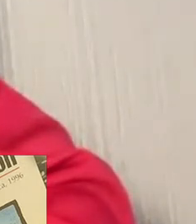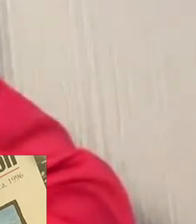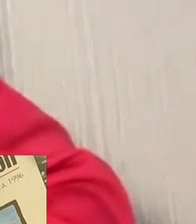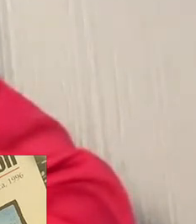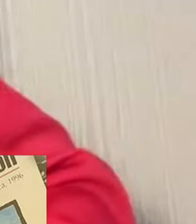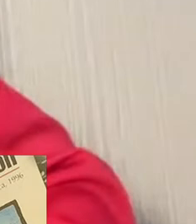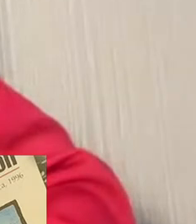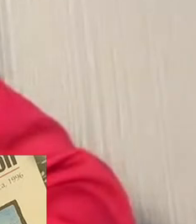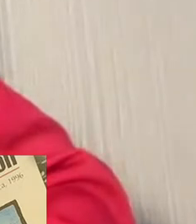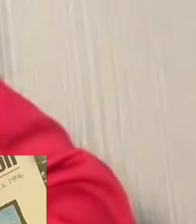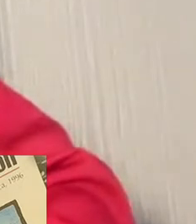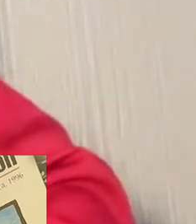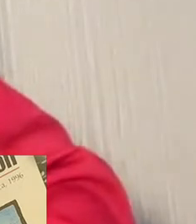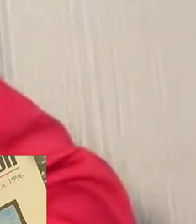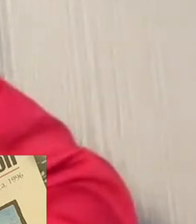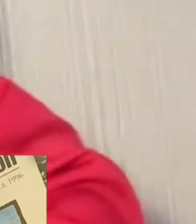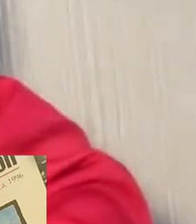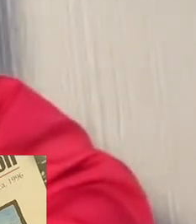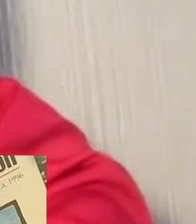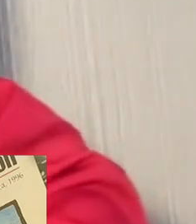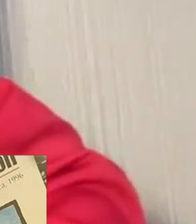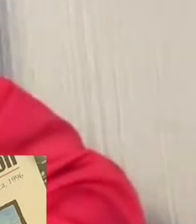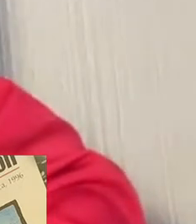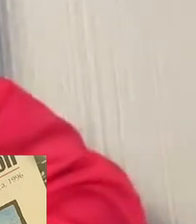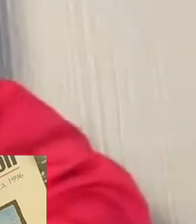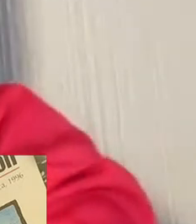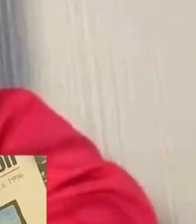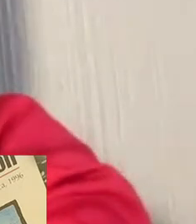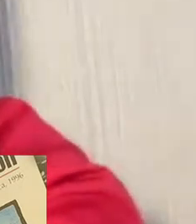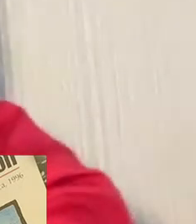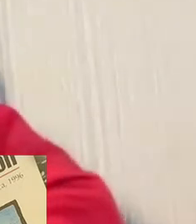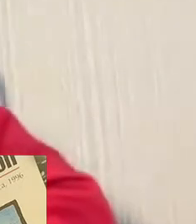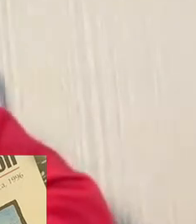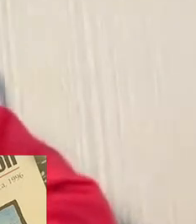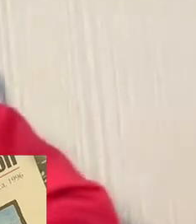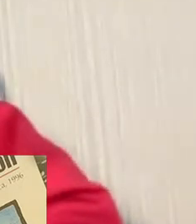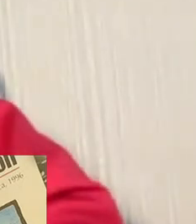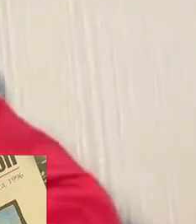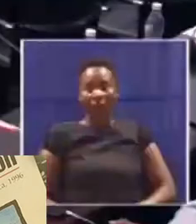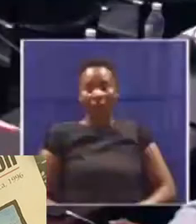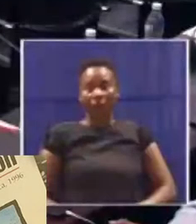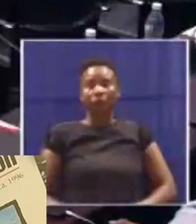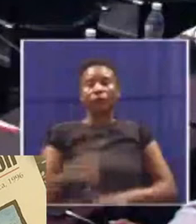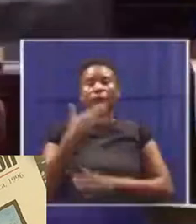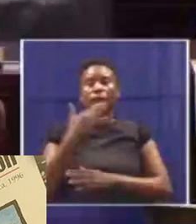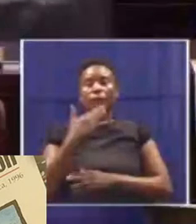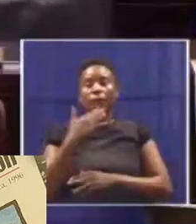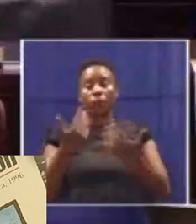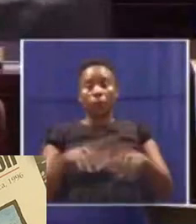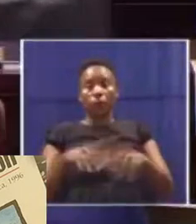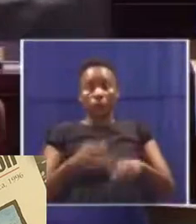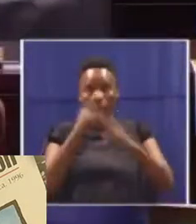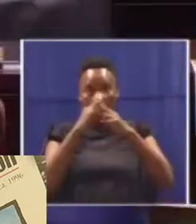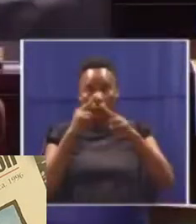EFF government in this country. Chairperson, I thank you. Thank you very much, Honourable